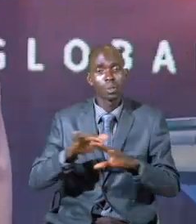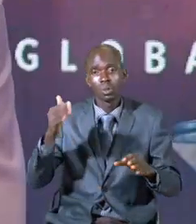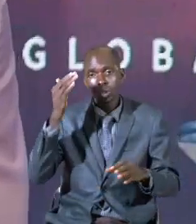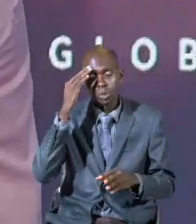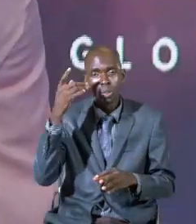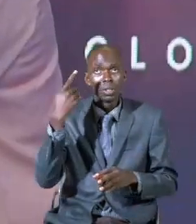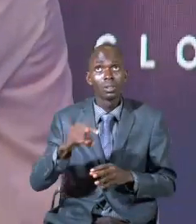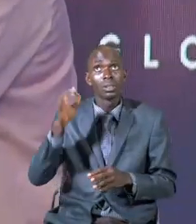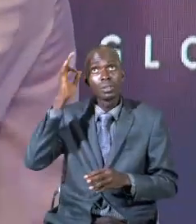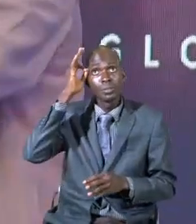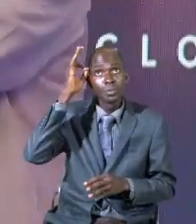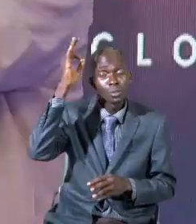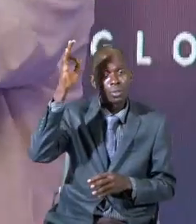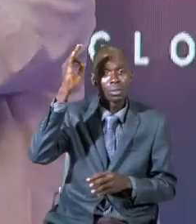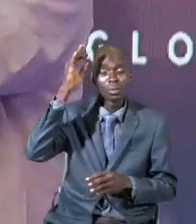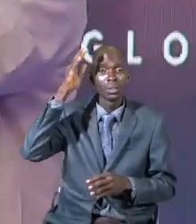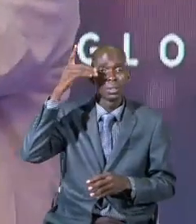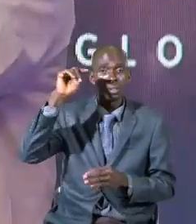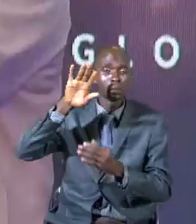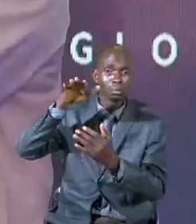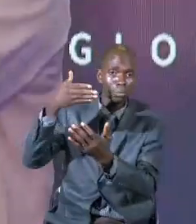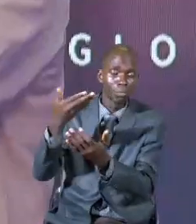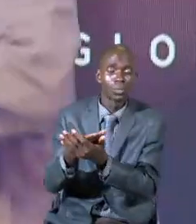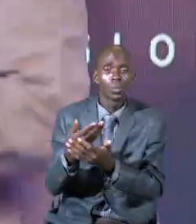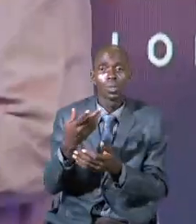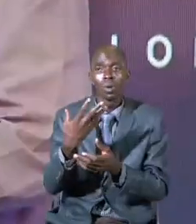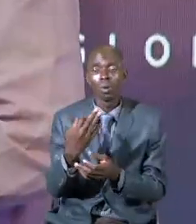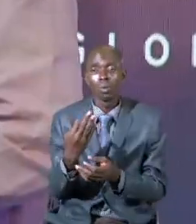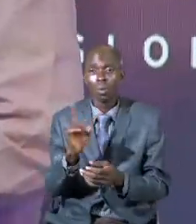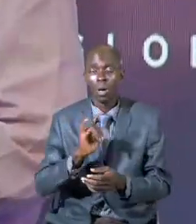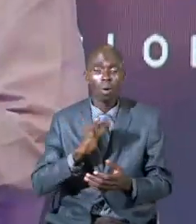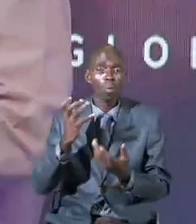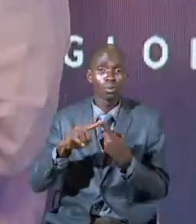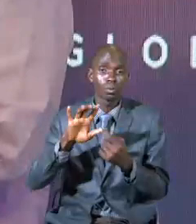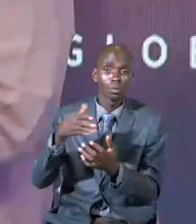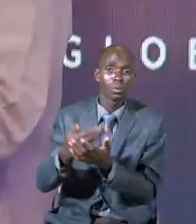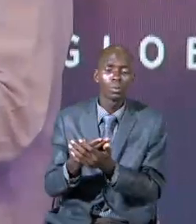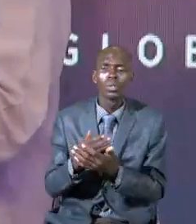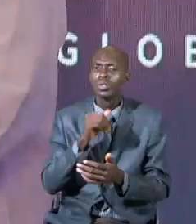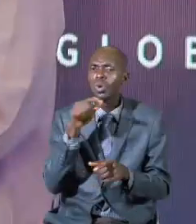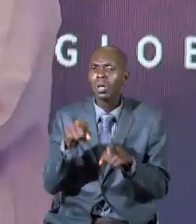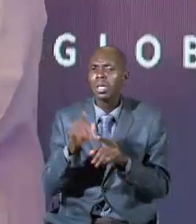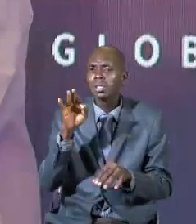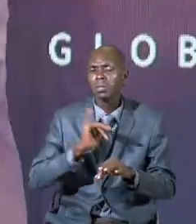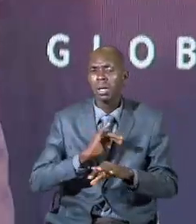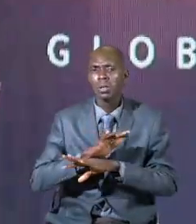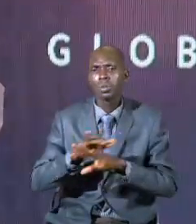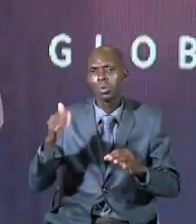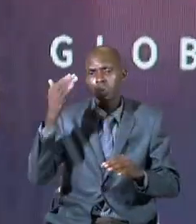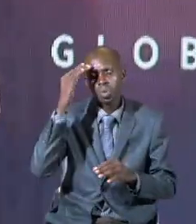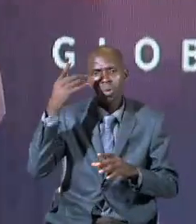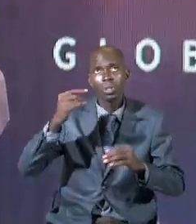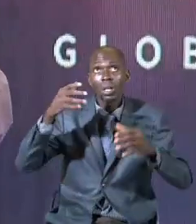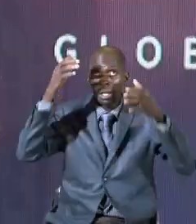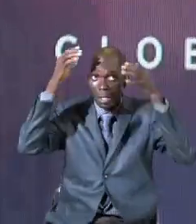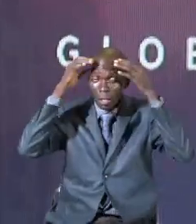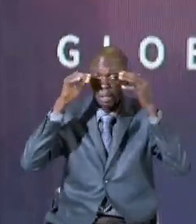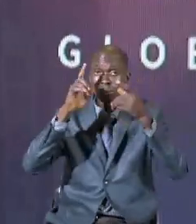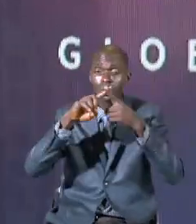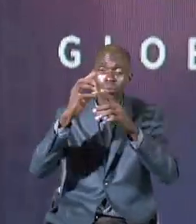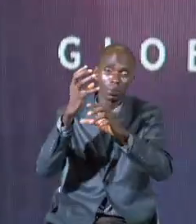destiny uncertainly, not as if I don't know the crown to obtain uncertainly, not as if I